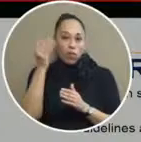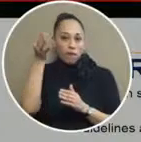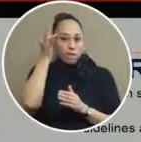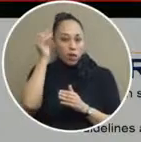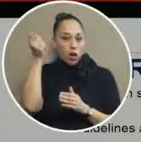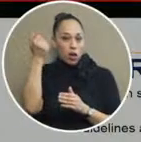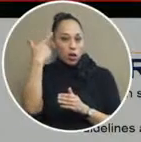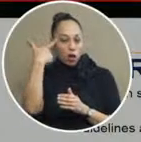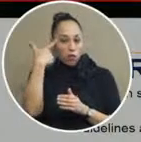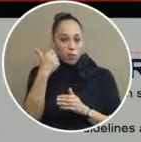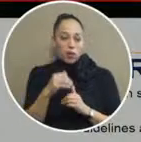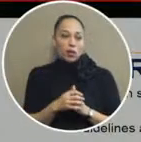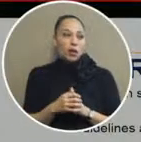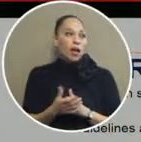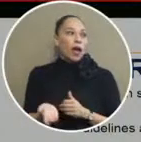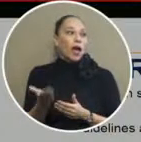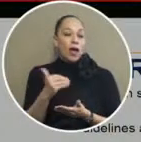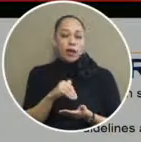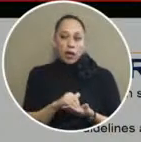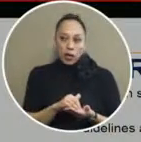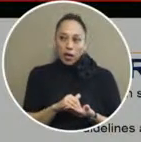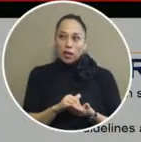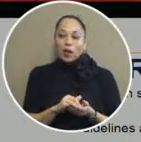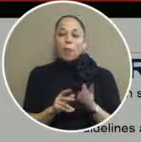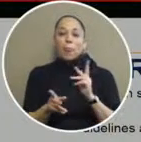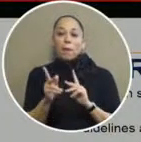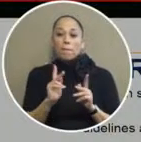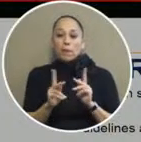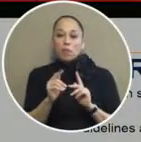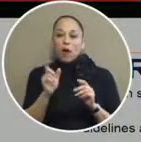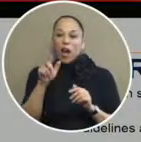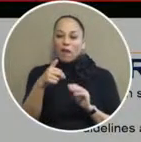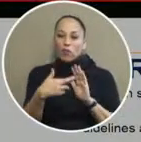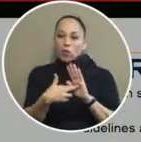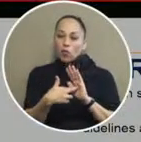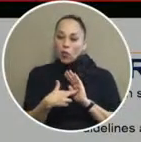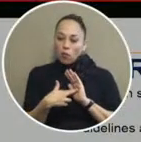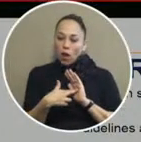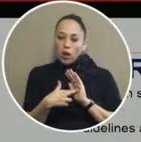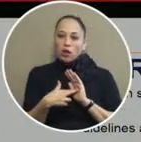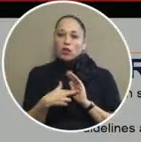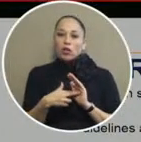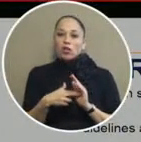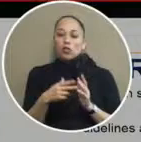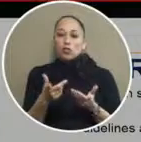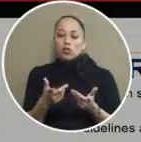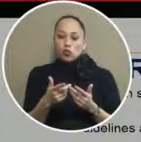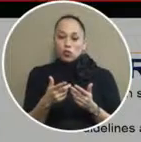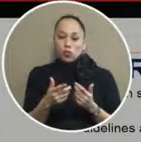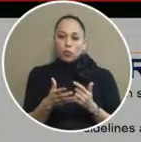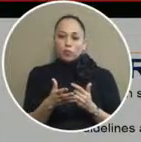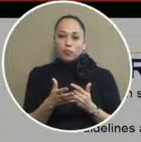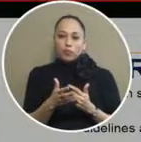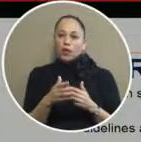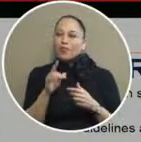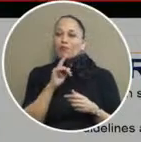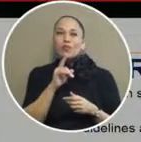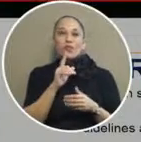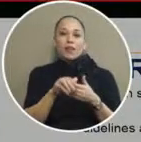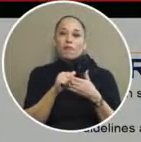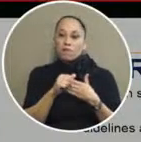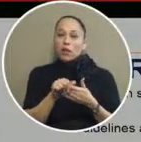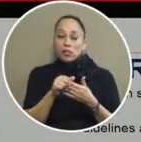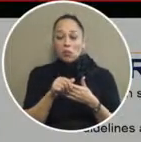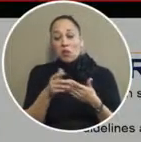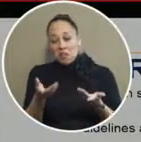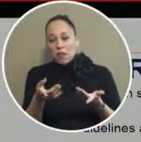government. Again, public health staff has been required to be incredibly flexible, but they have